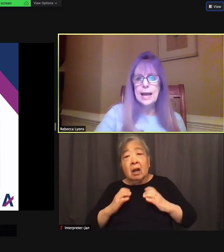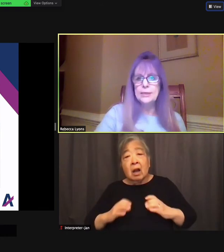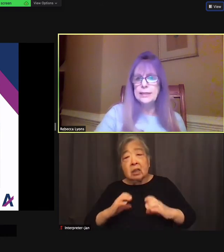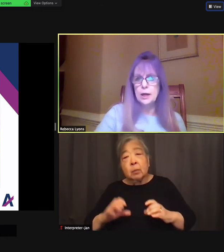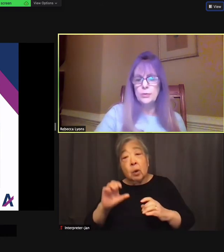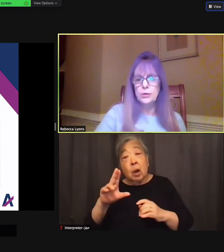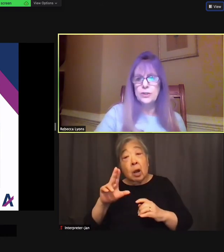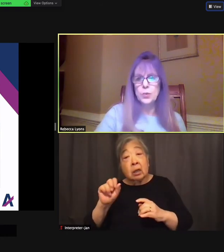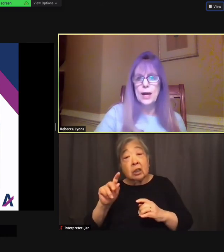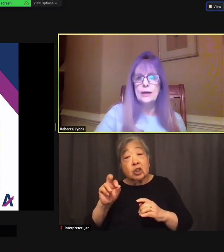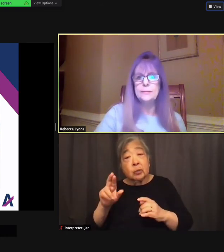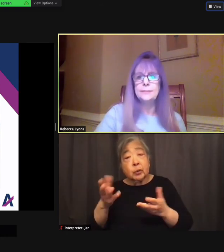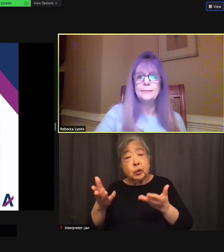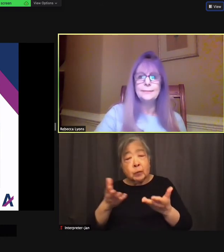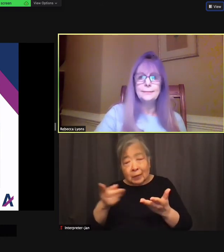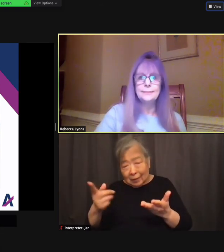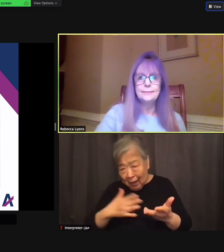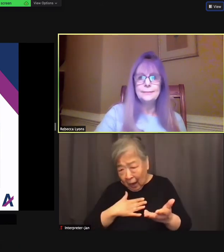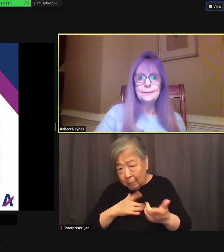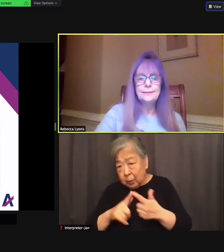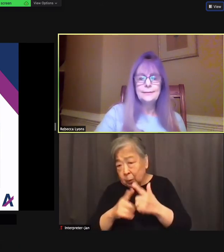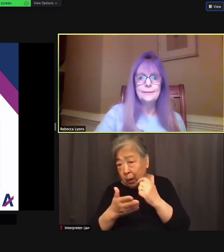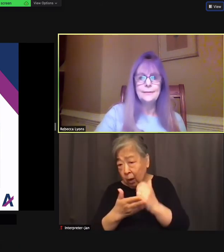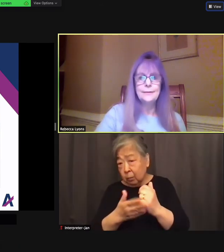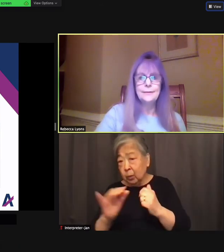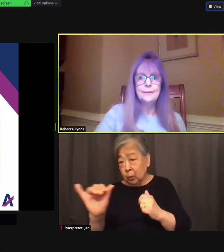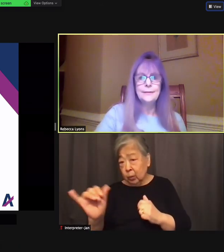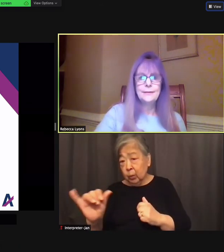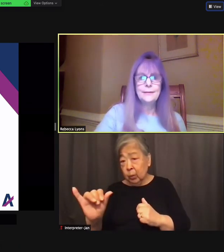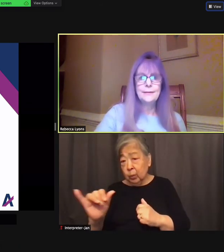than happy to help you as well.